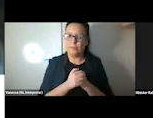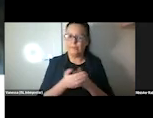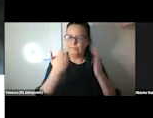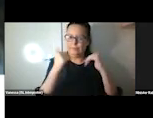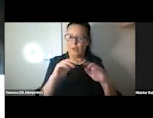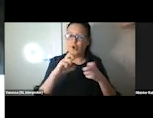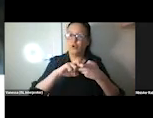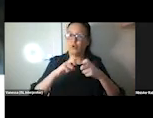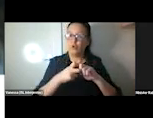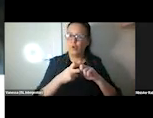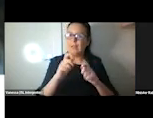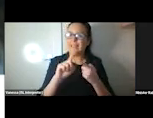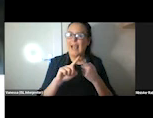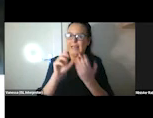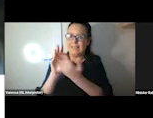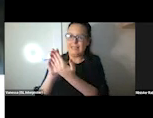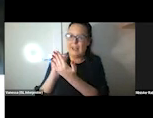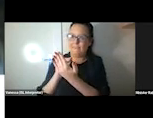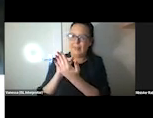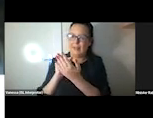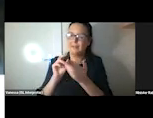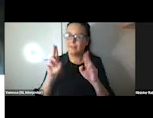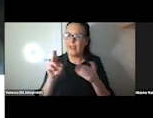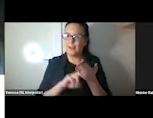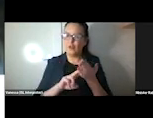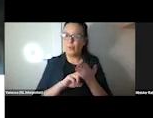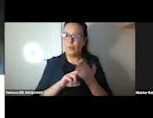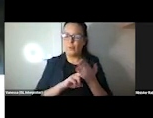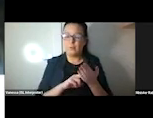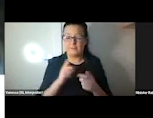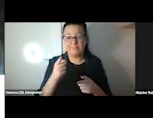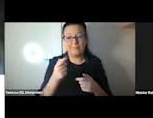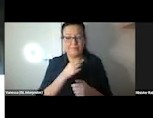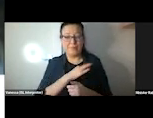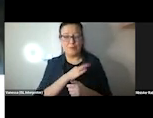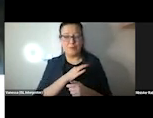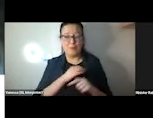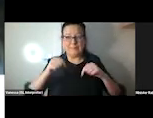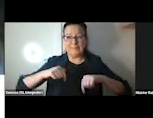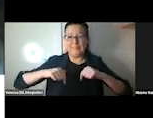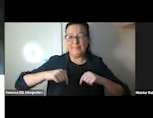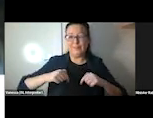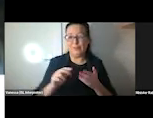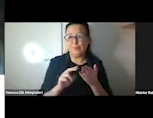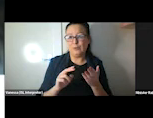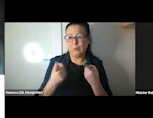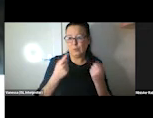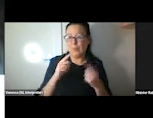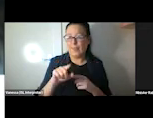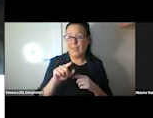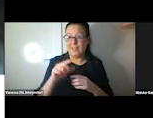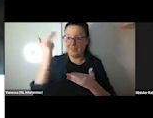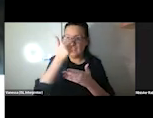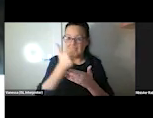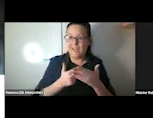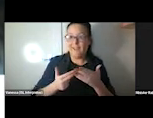and templates that can be used. We're pretty well used to doing this now here as designers, those of us who have acted as